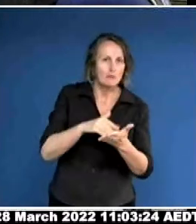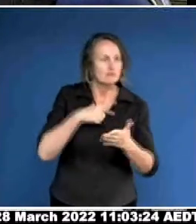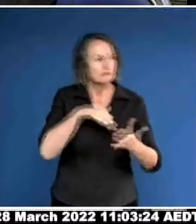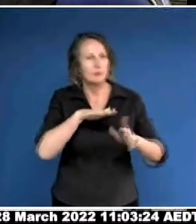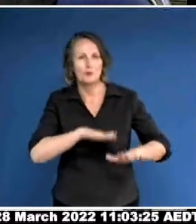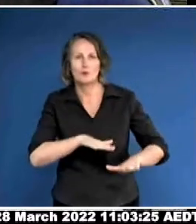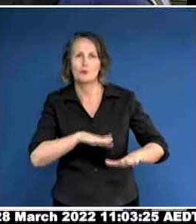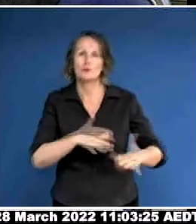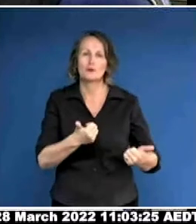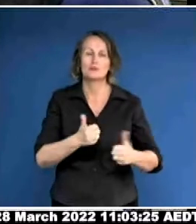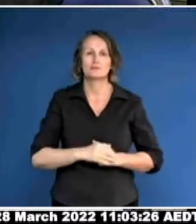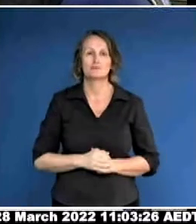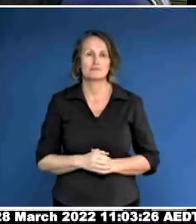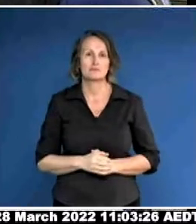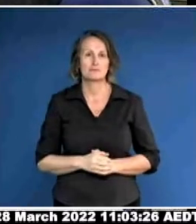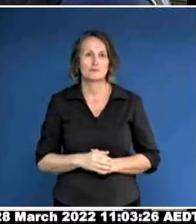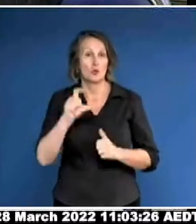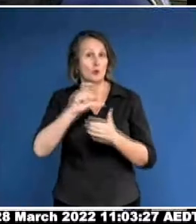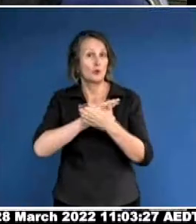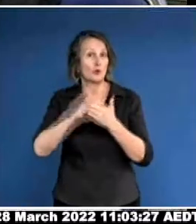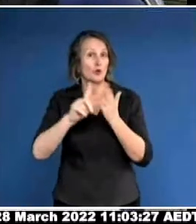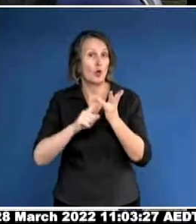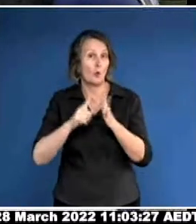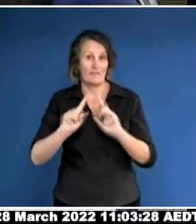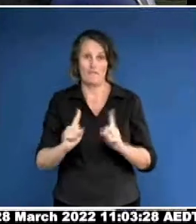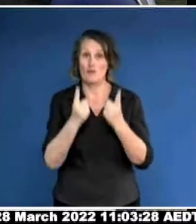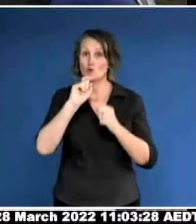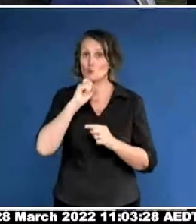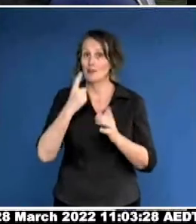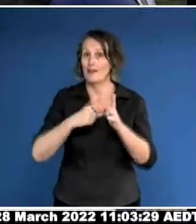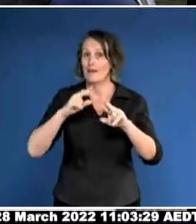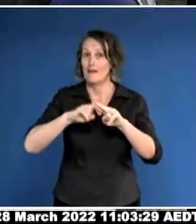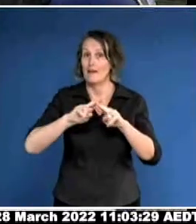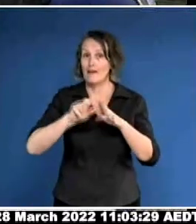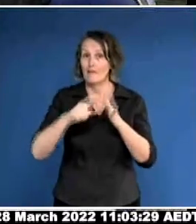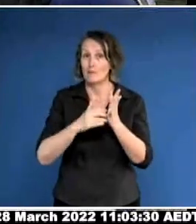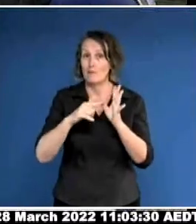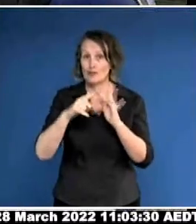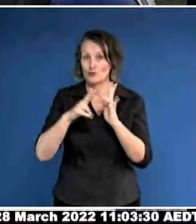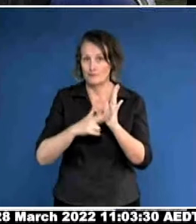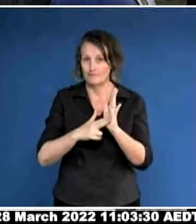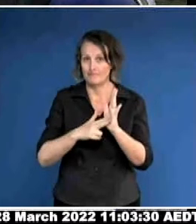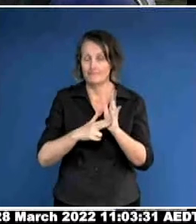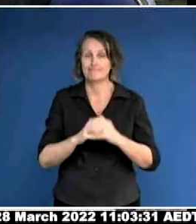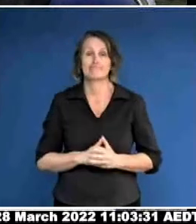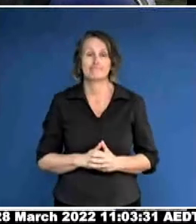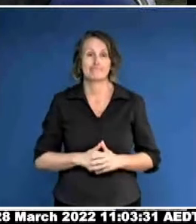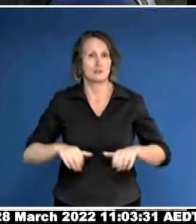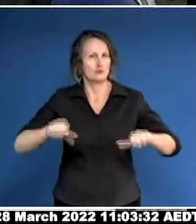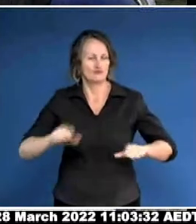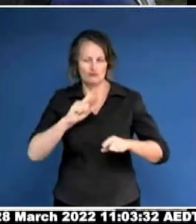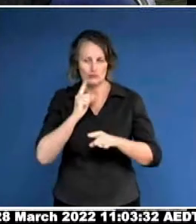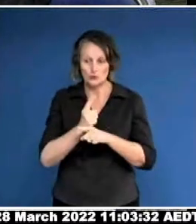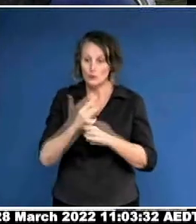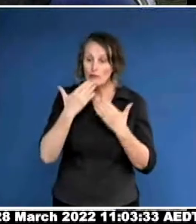an affirmation, yes, and then we'll start Chloe's evidence. Thank you. Chloe, we would like to thank you very much for coming to the Royal Commission today to